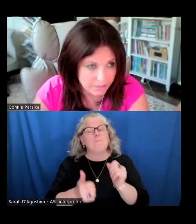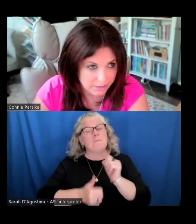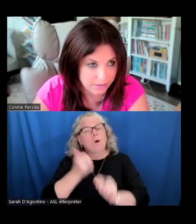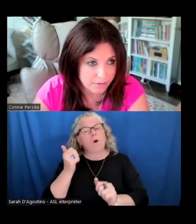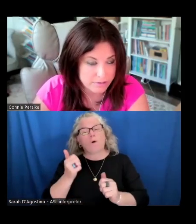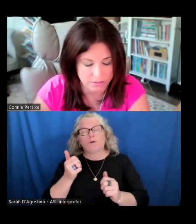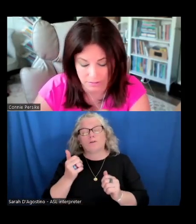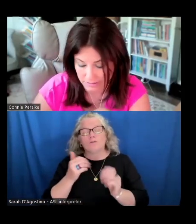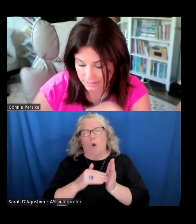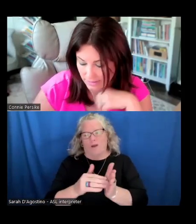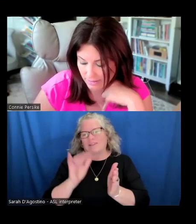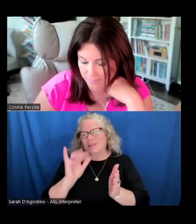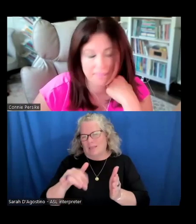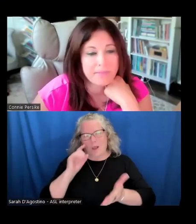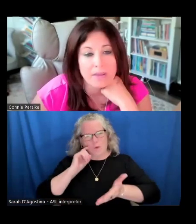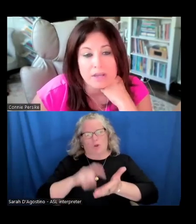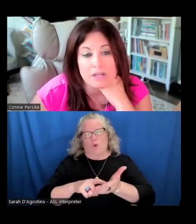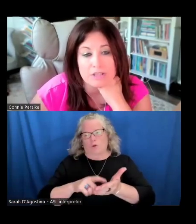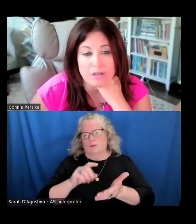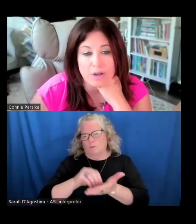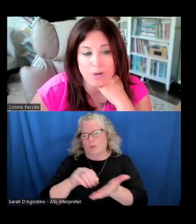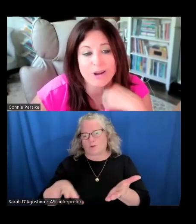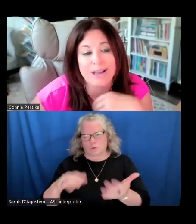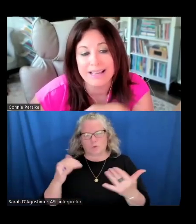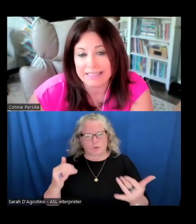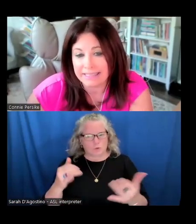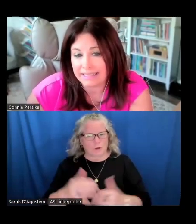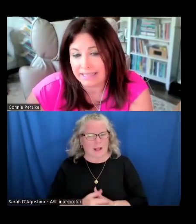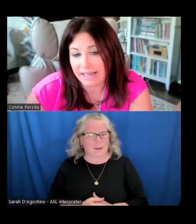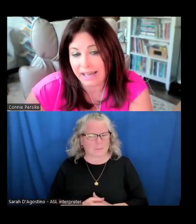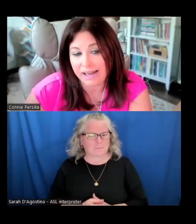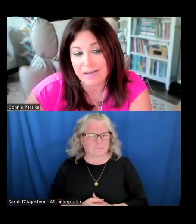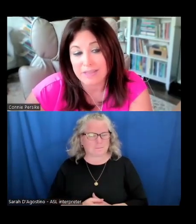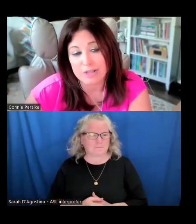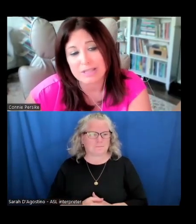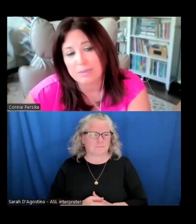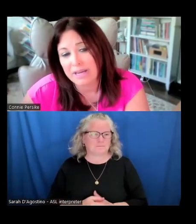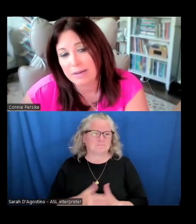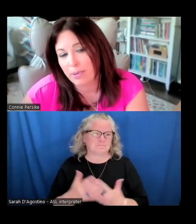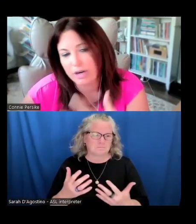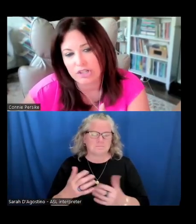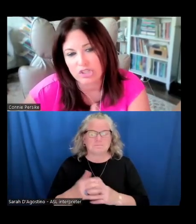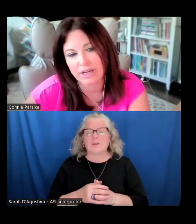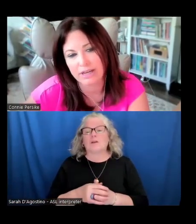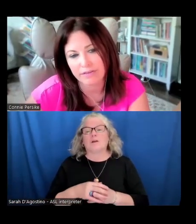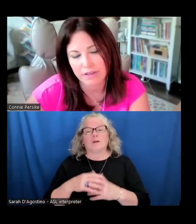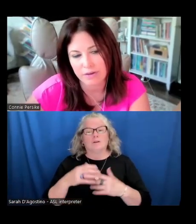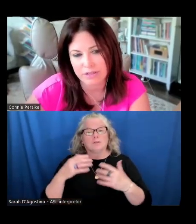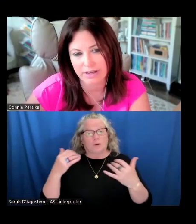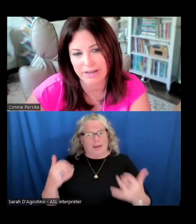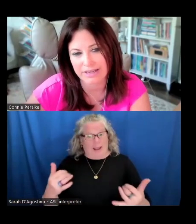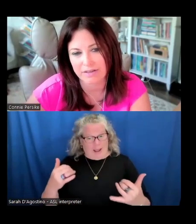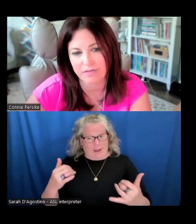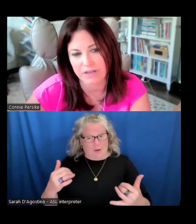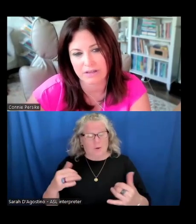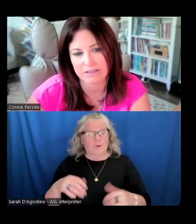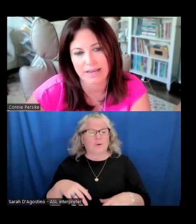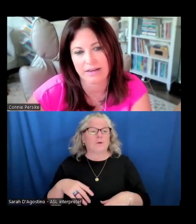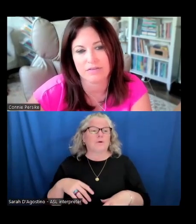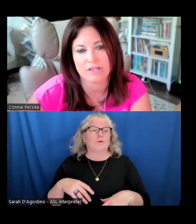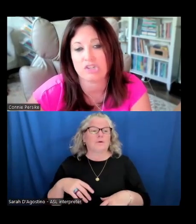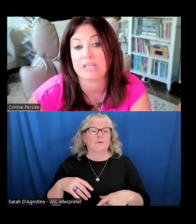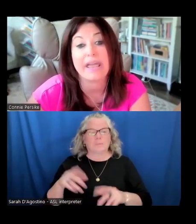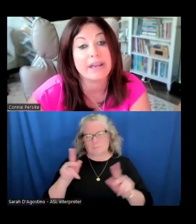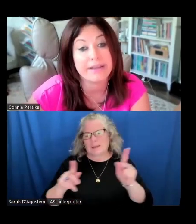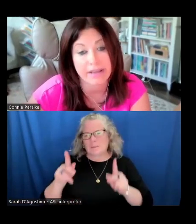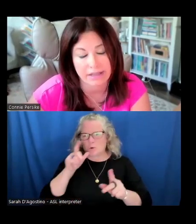what we're seeing in our students today. So there's this big push for those in the field kind